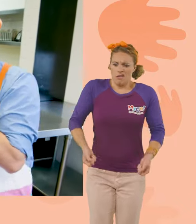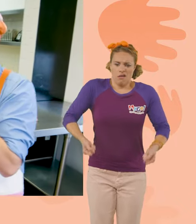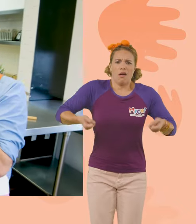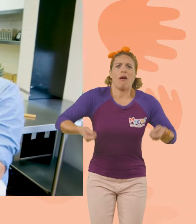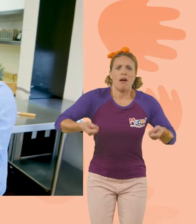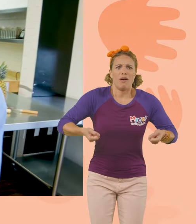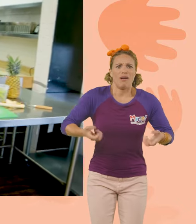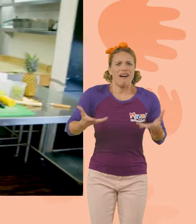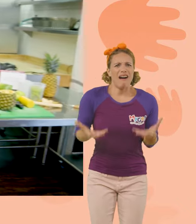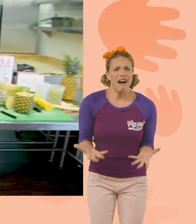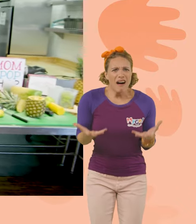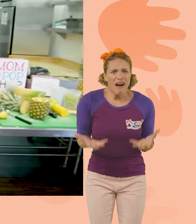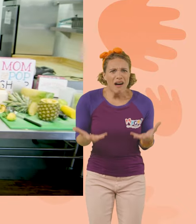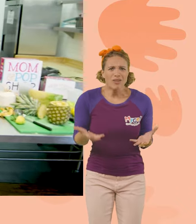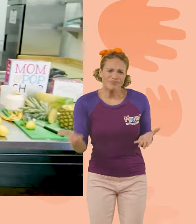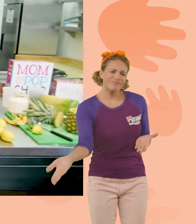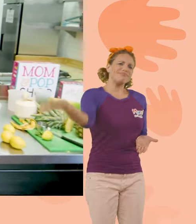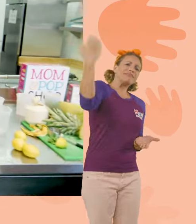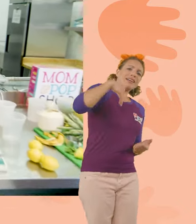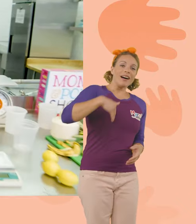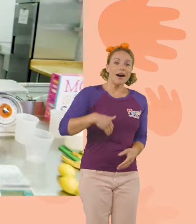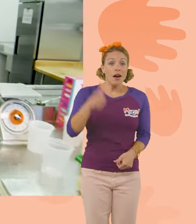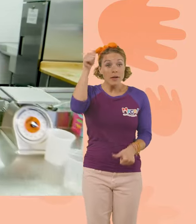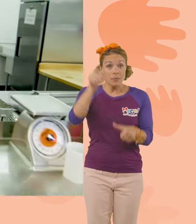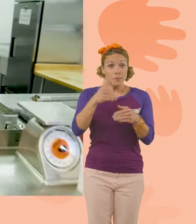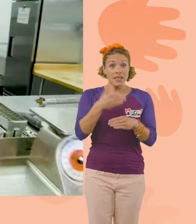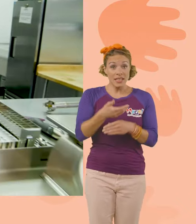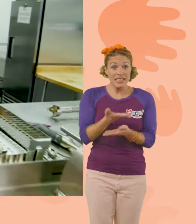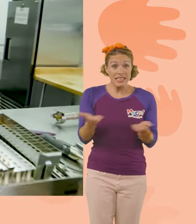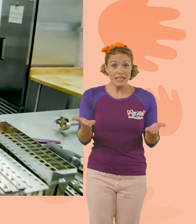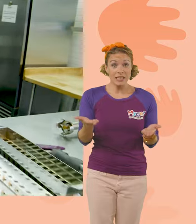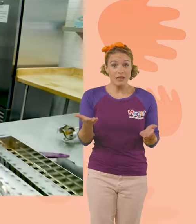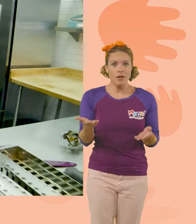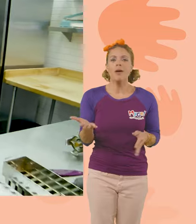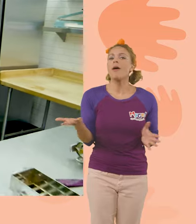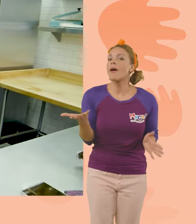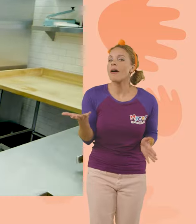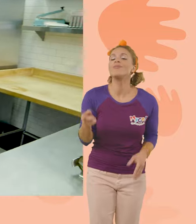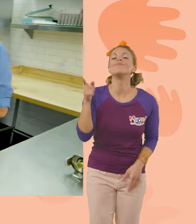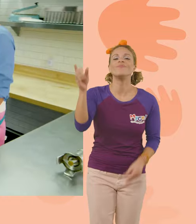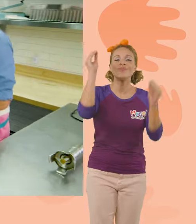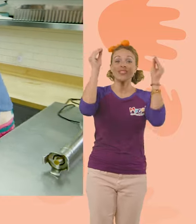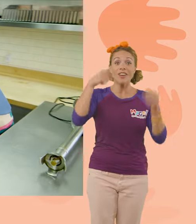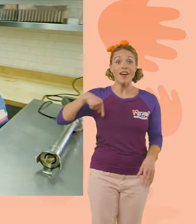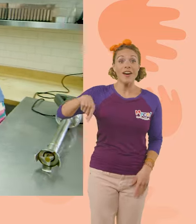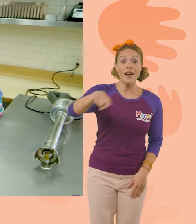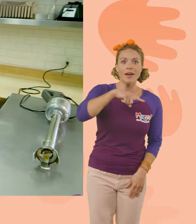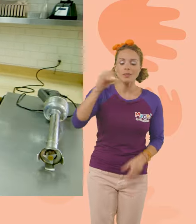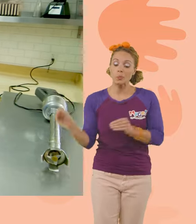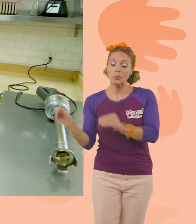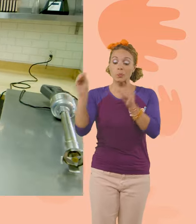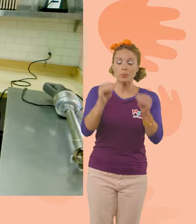that's so heavy. Come on back here. Remember that next step that we do? Yeah, she taught us that you put the bucket,